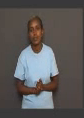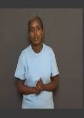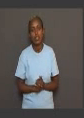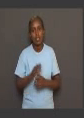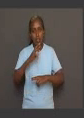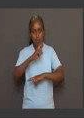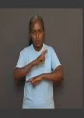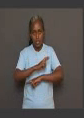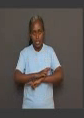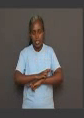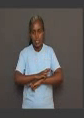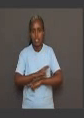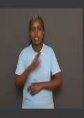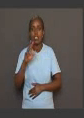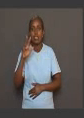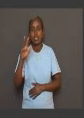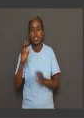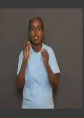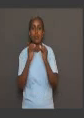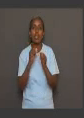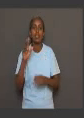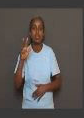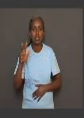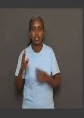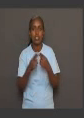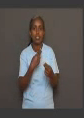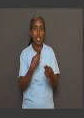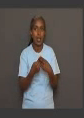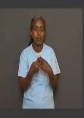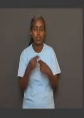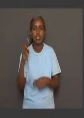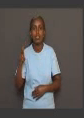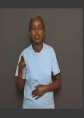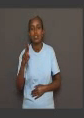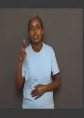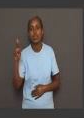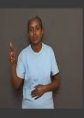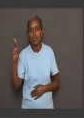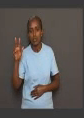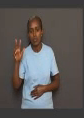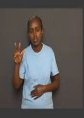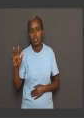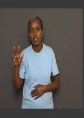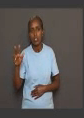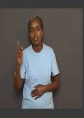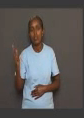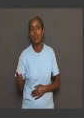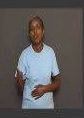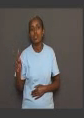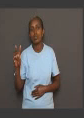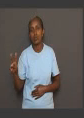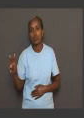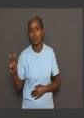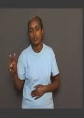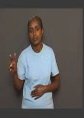It comes to rest at 3 plus 3 times the square root of 3